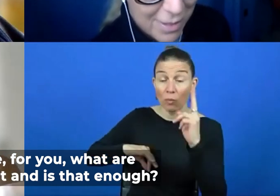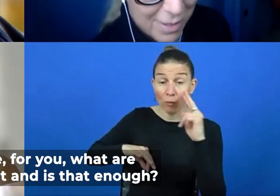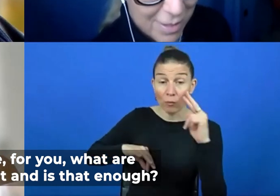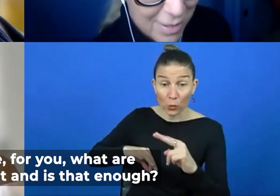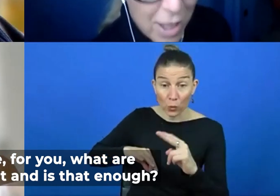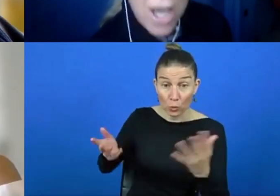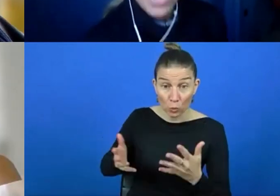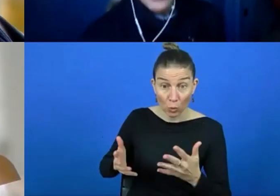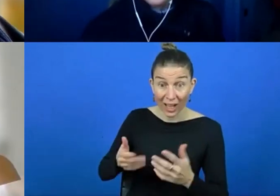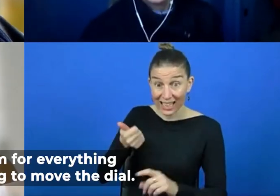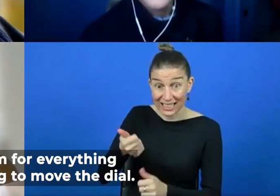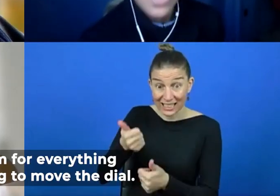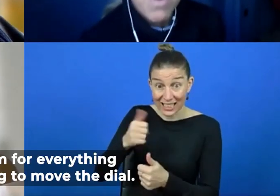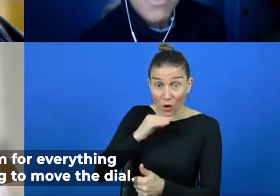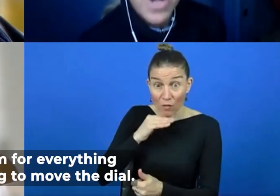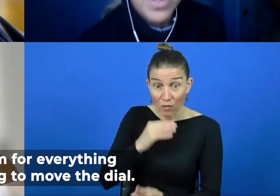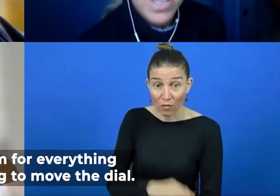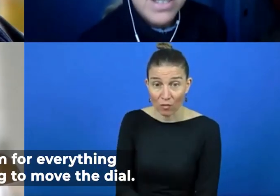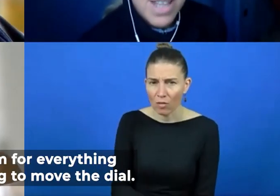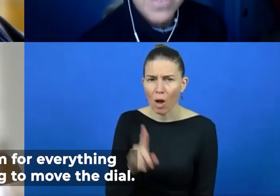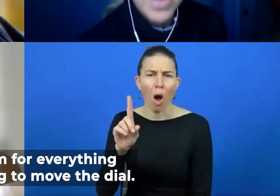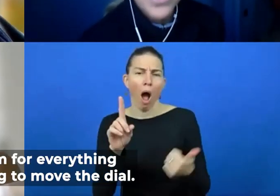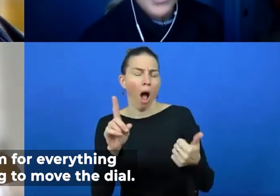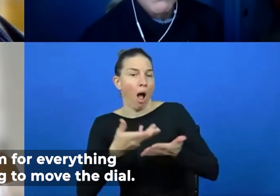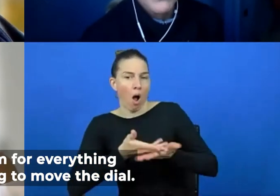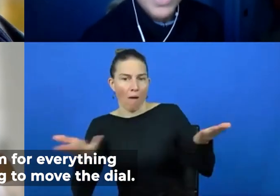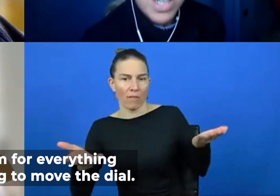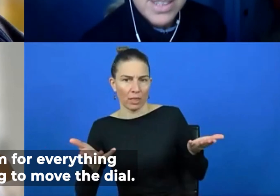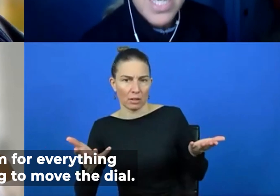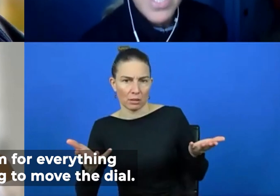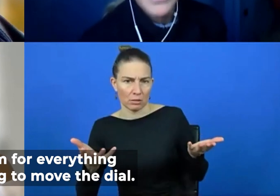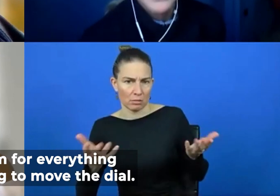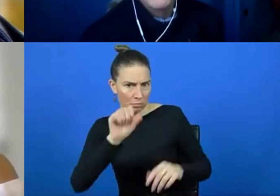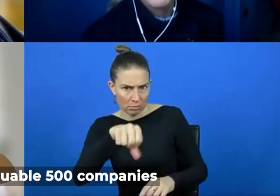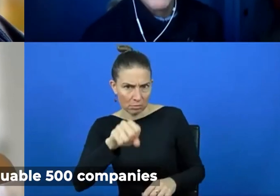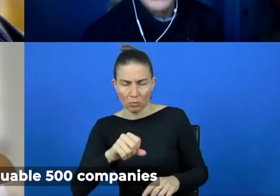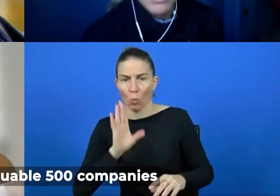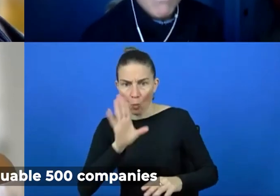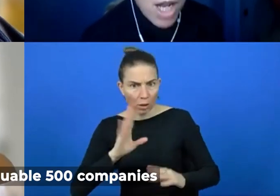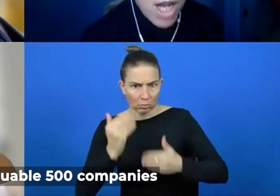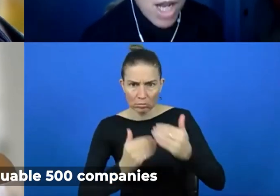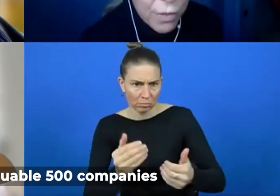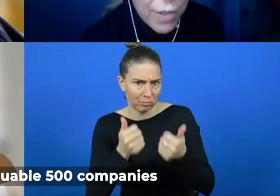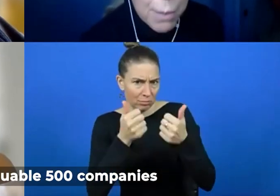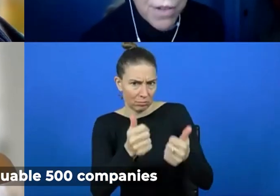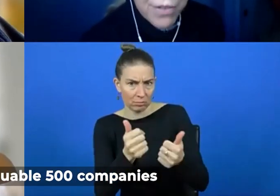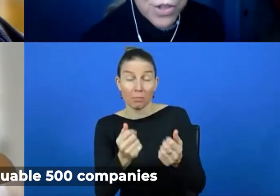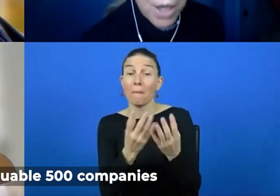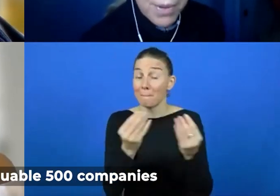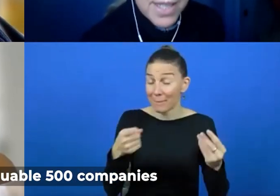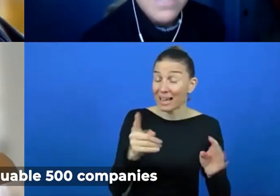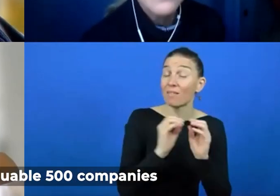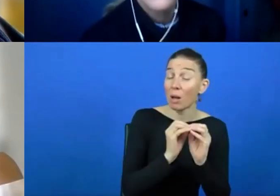enough? Oh, listen, I'm for everything that is going to move the dial. We work a lot of our valuable